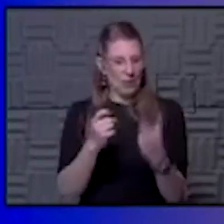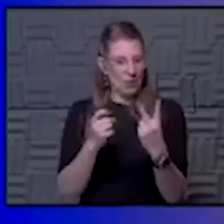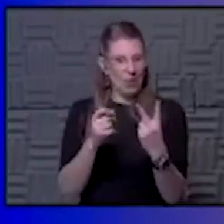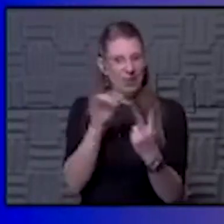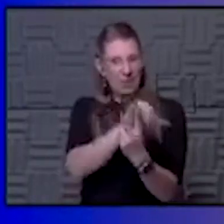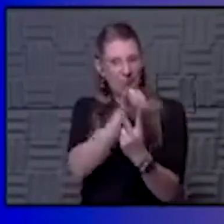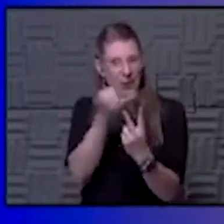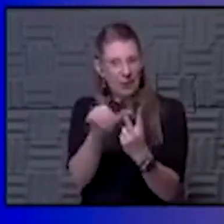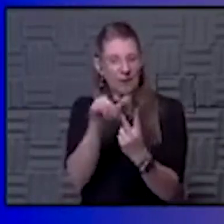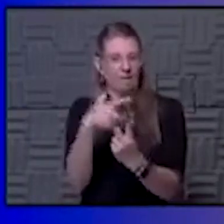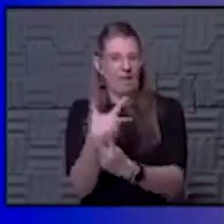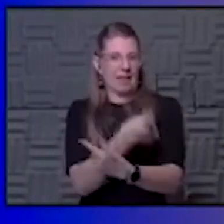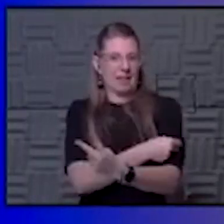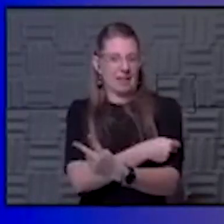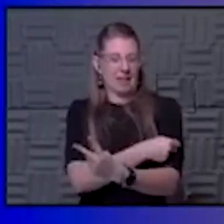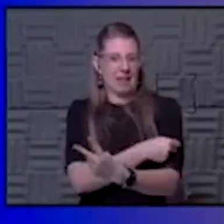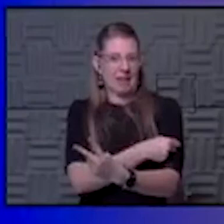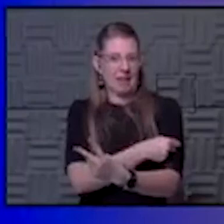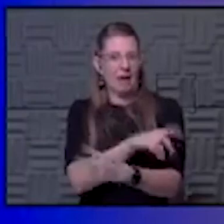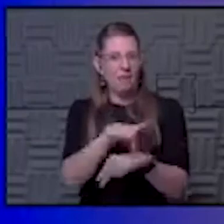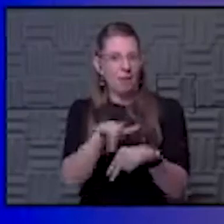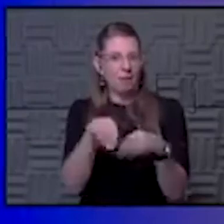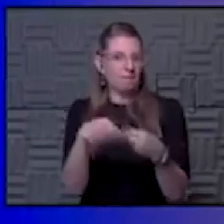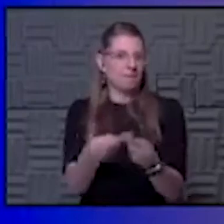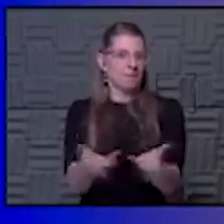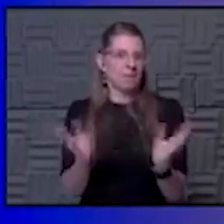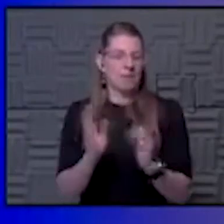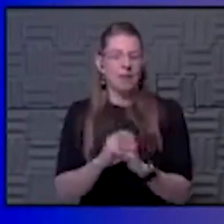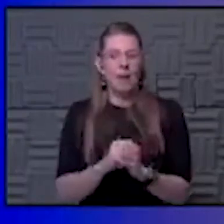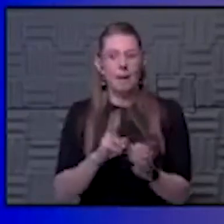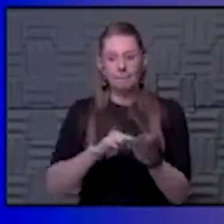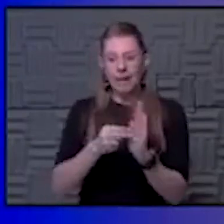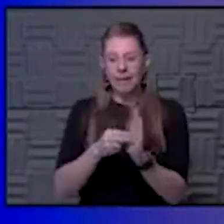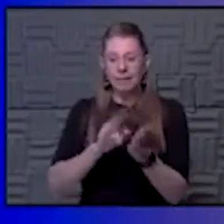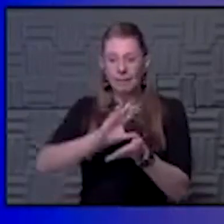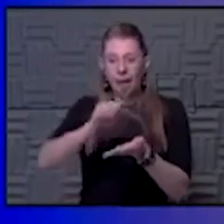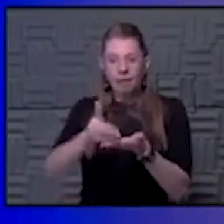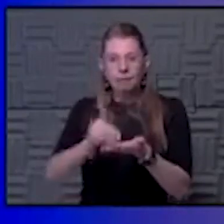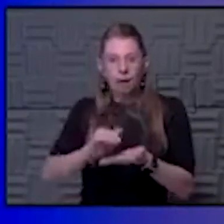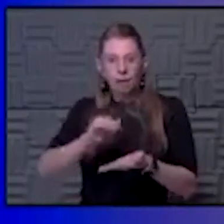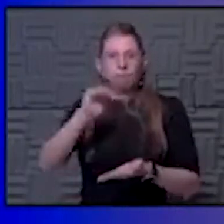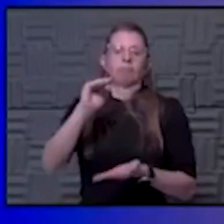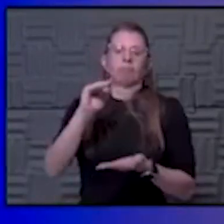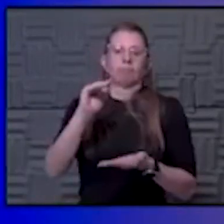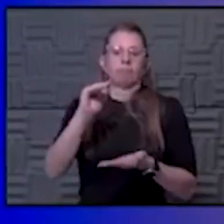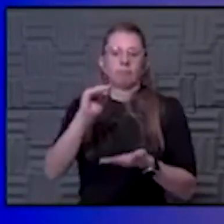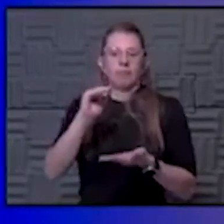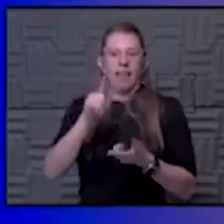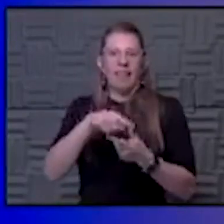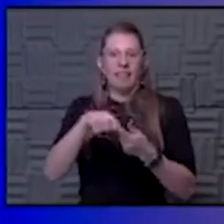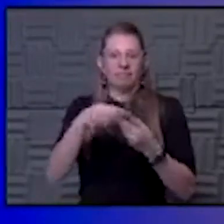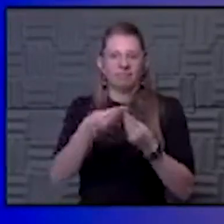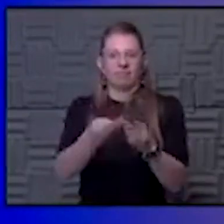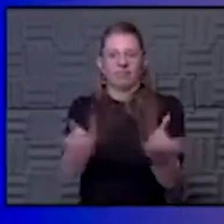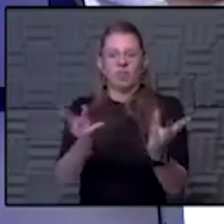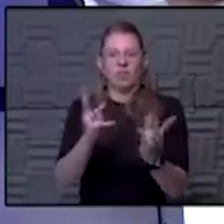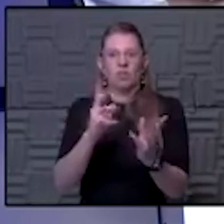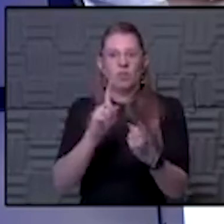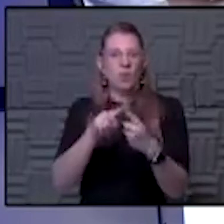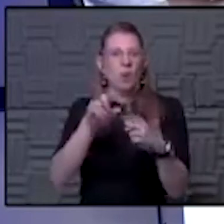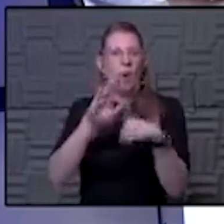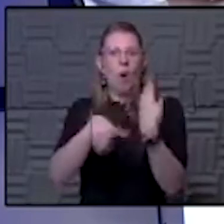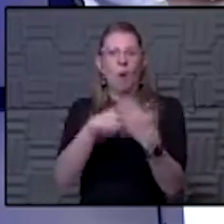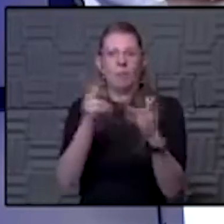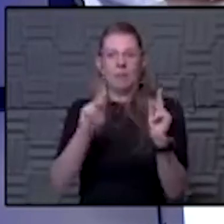similar vaccines that are going to be able to be rolled out. That will increase our supplies. That will increase our ability to get it out to everybody that needs it.